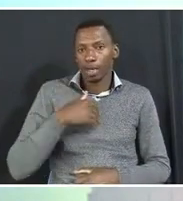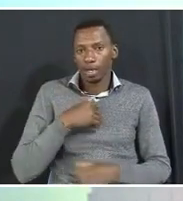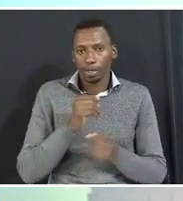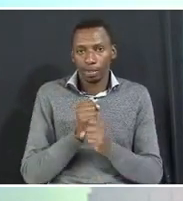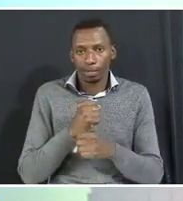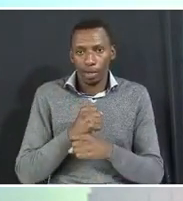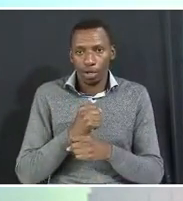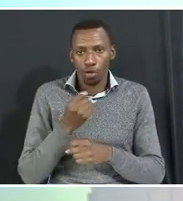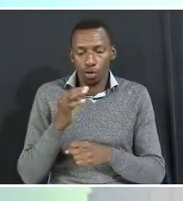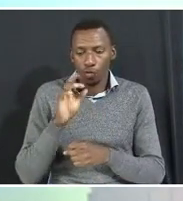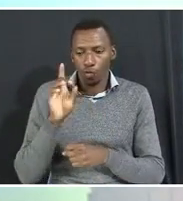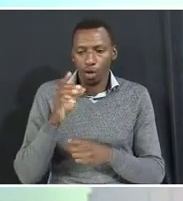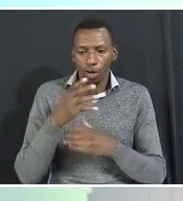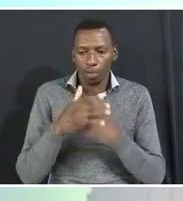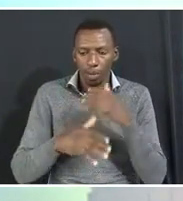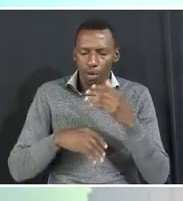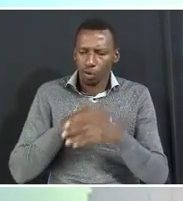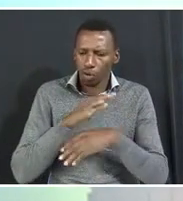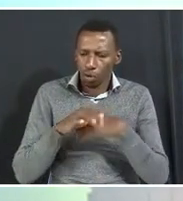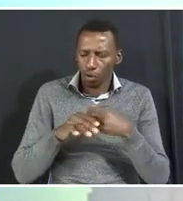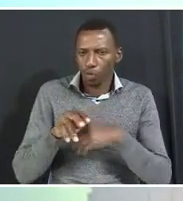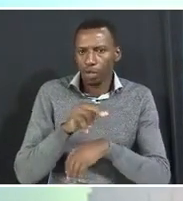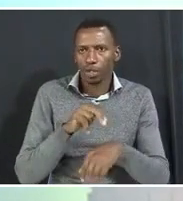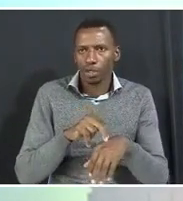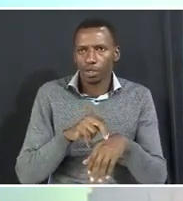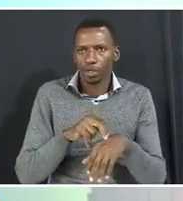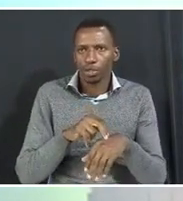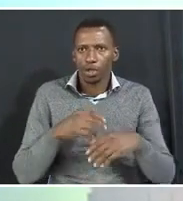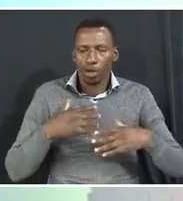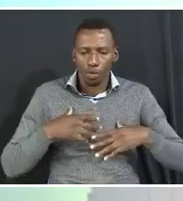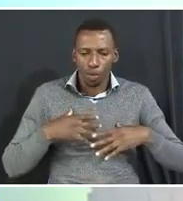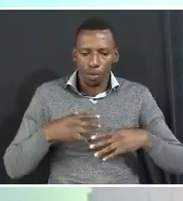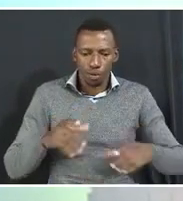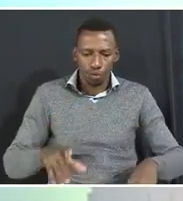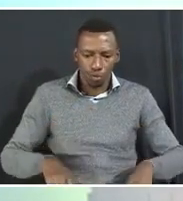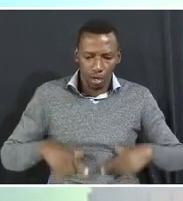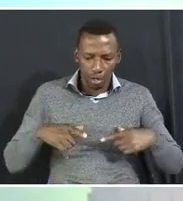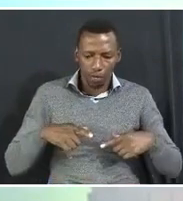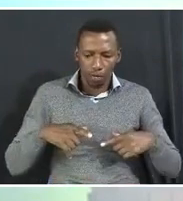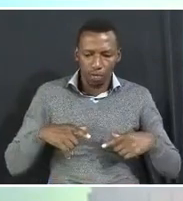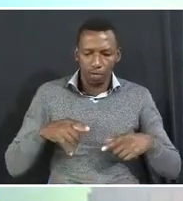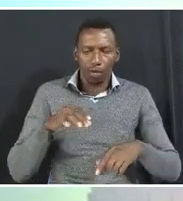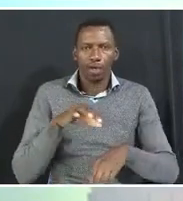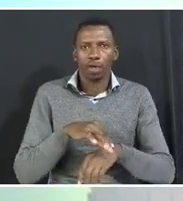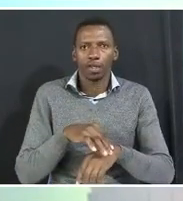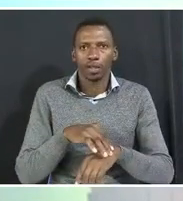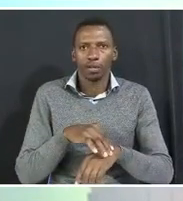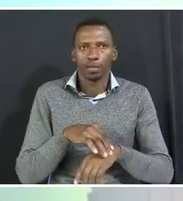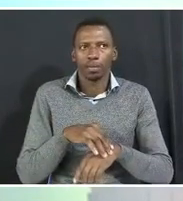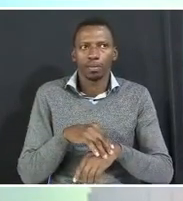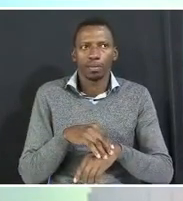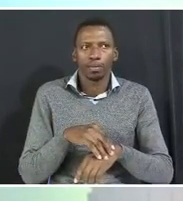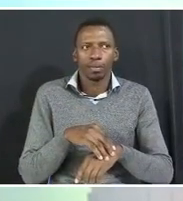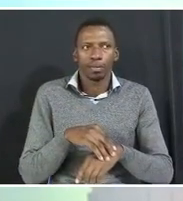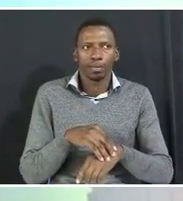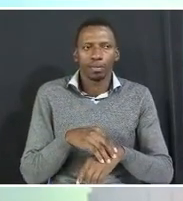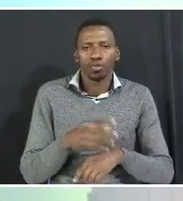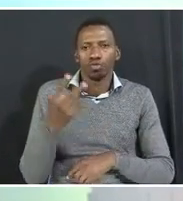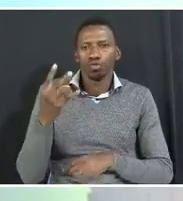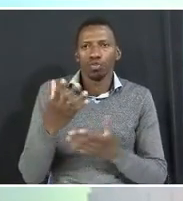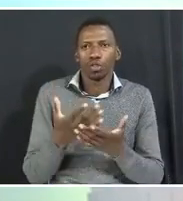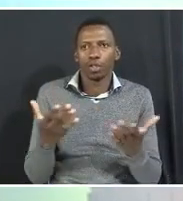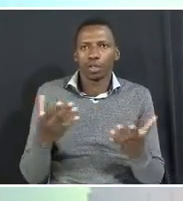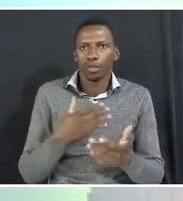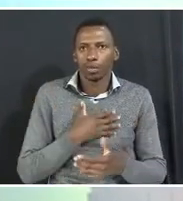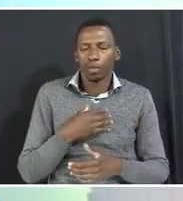all nations of men to dwell on all the face of the earth. Now listen to what he says, two things he says.